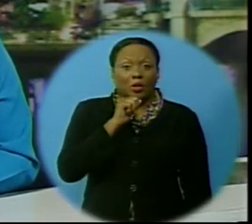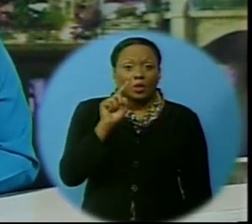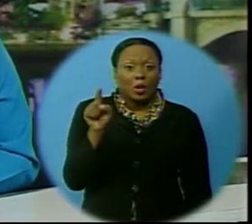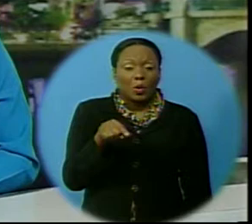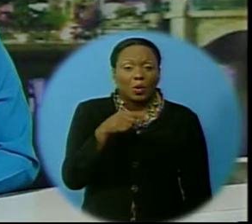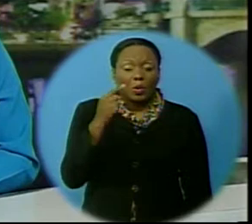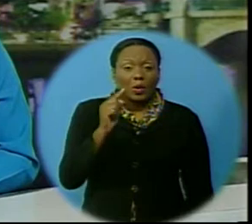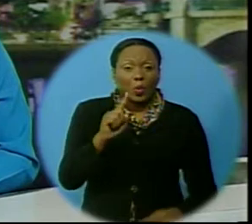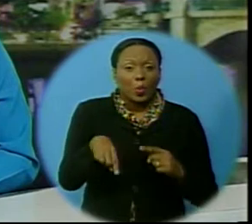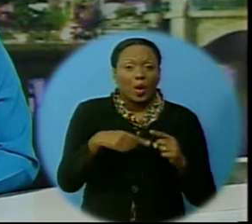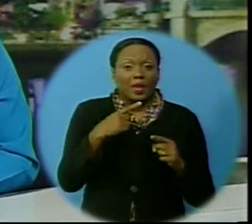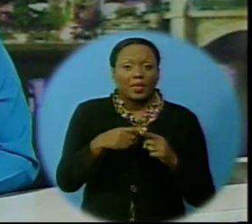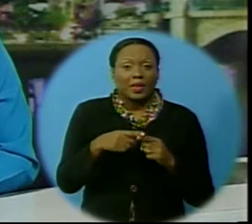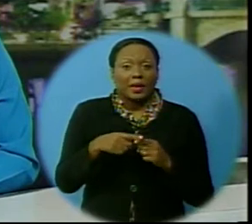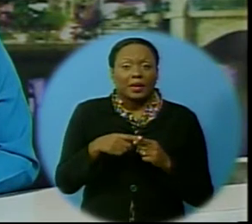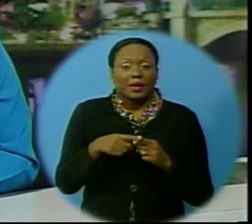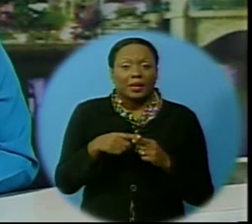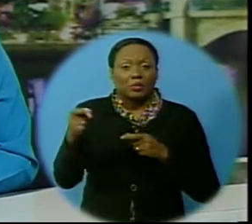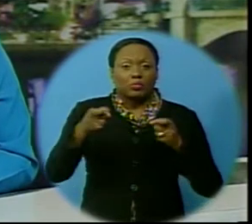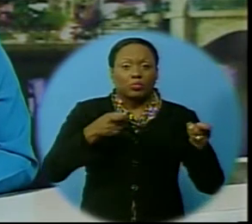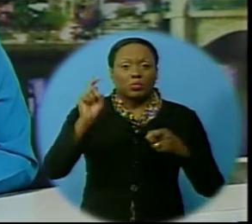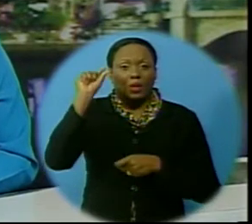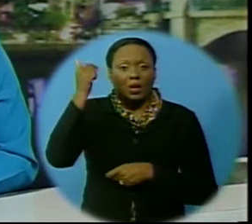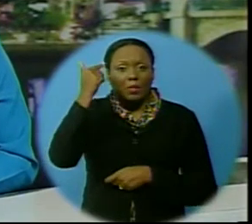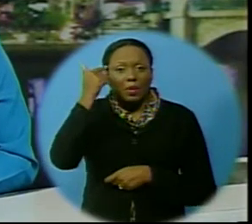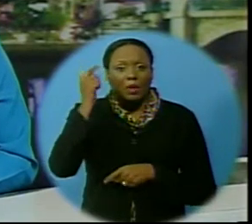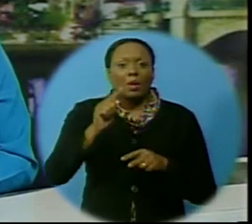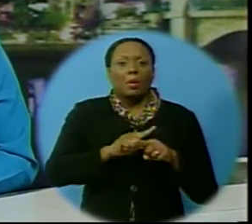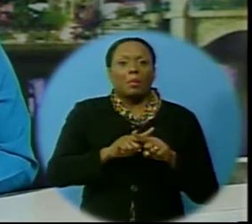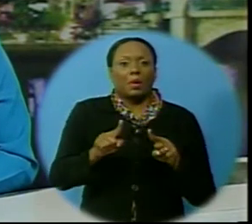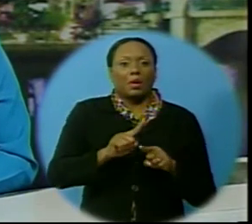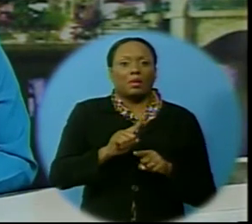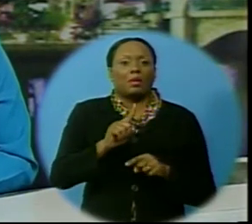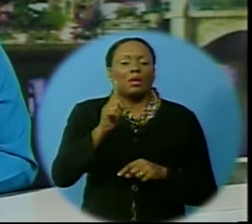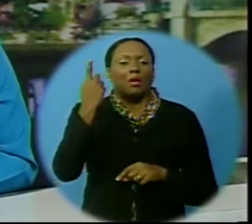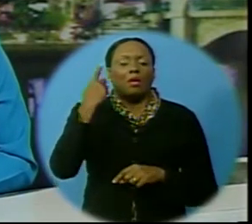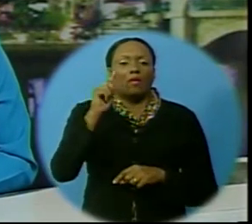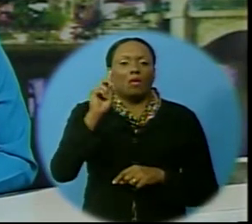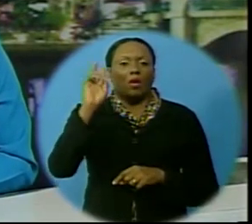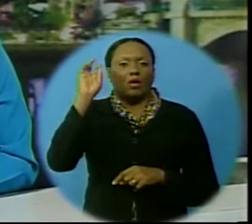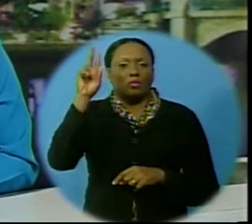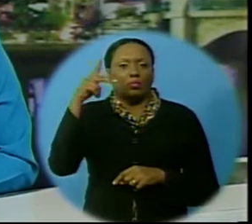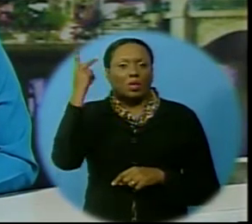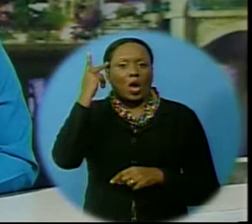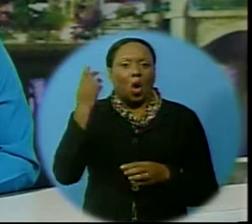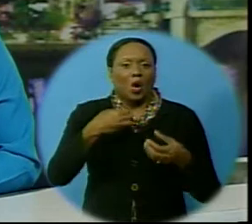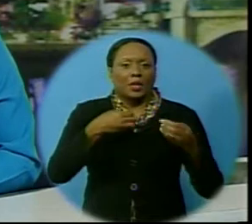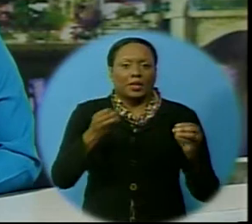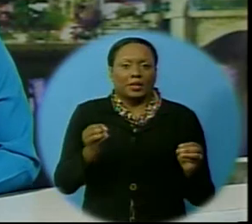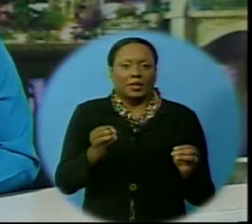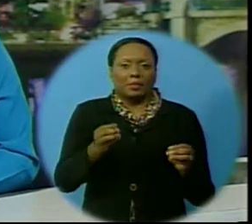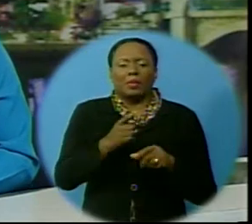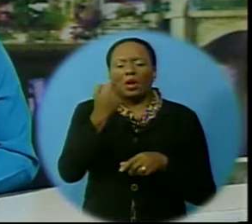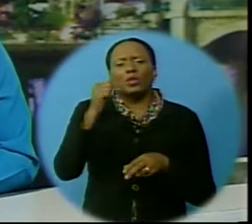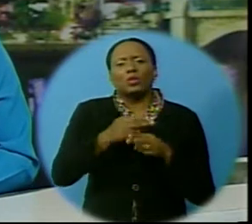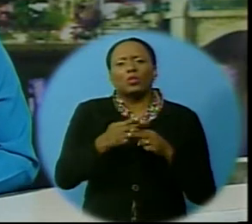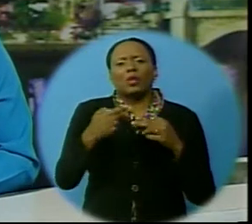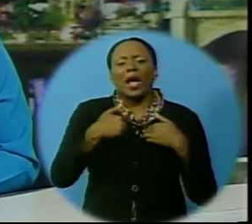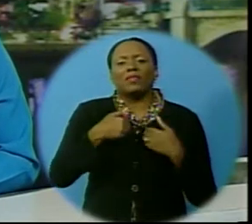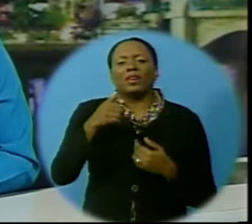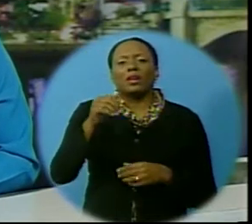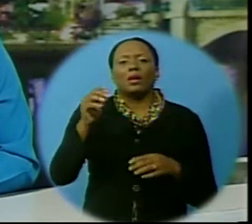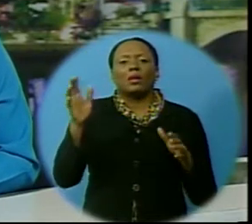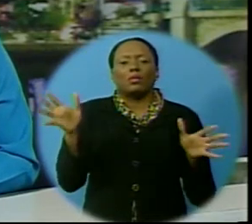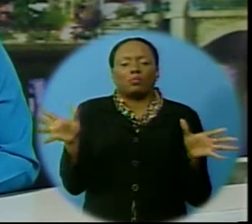ruling government, but as a political organization at its upcoming 59th Annual General Conference. The event, being